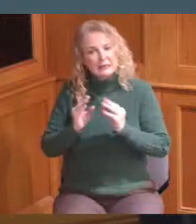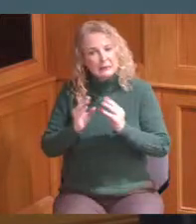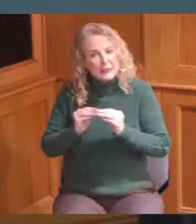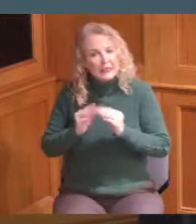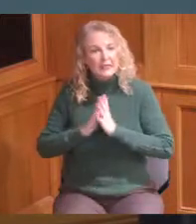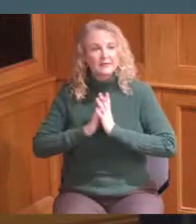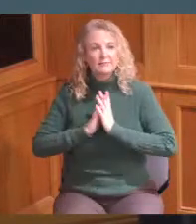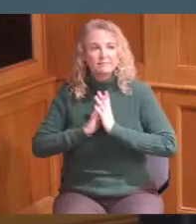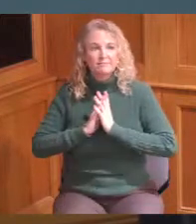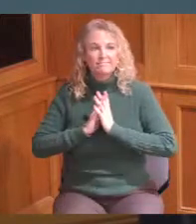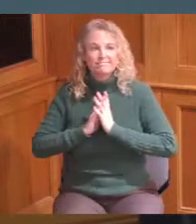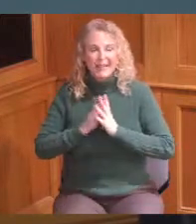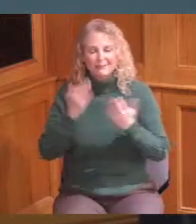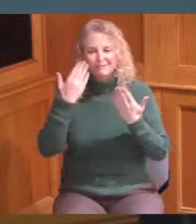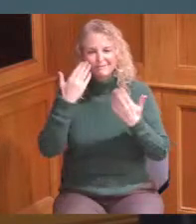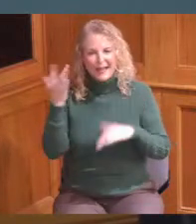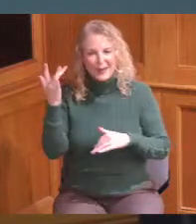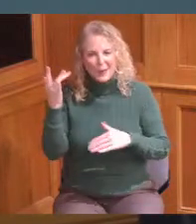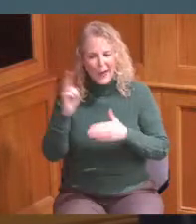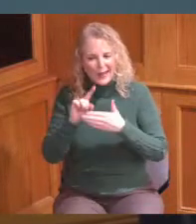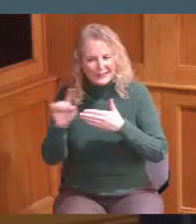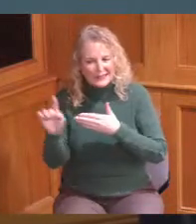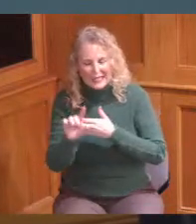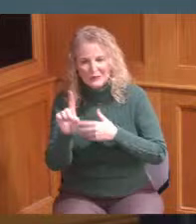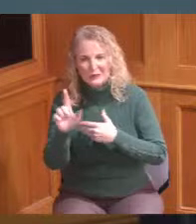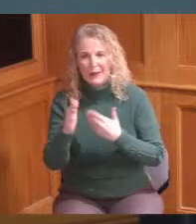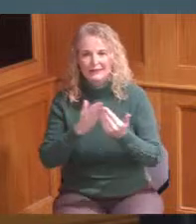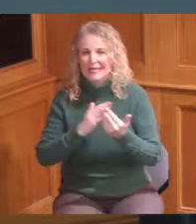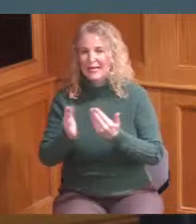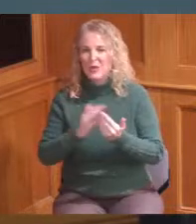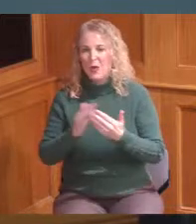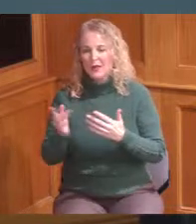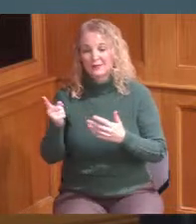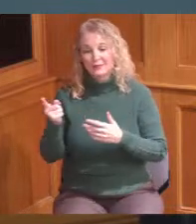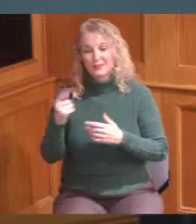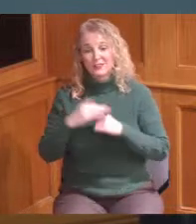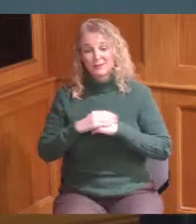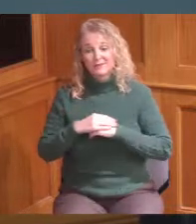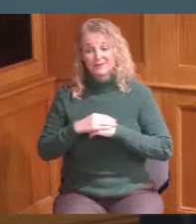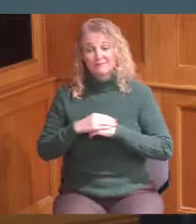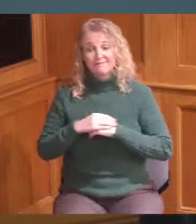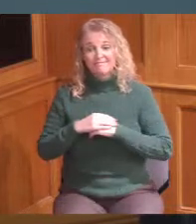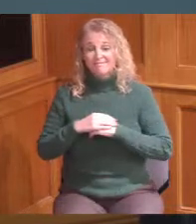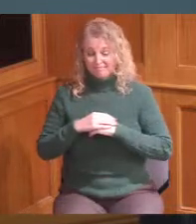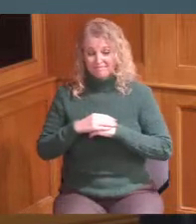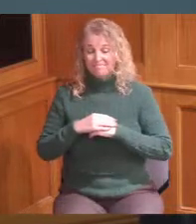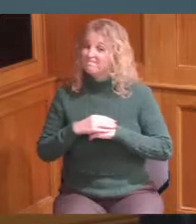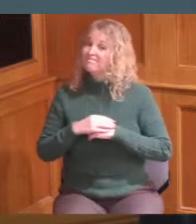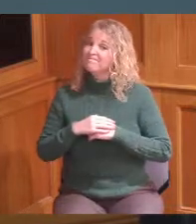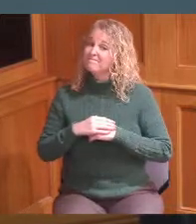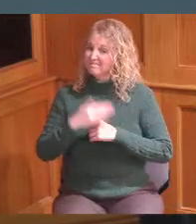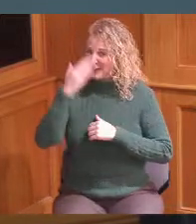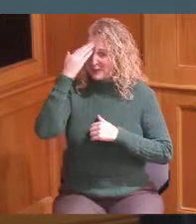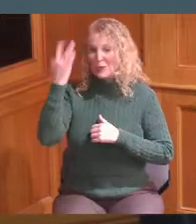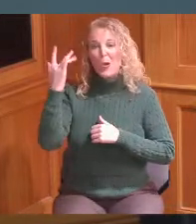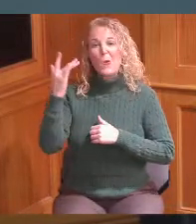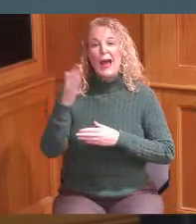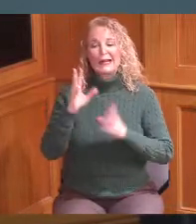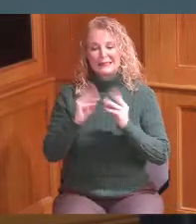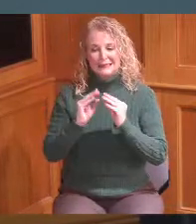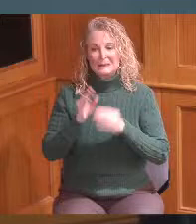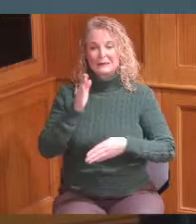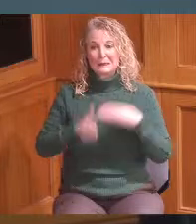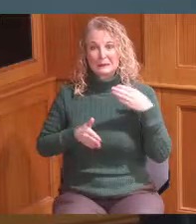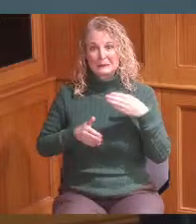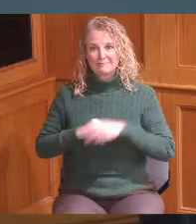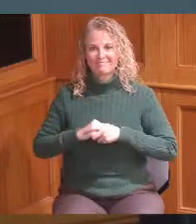not going to have one the following week, but everybody can imagine why they've ended it. But there has been a